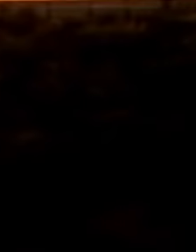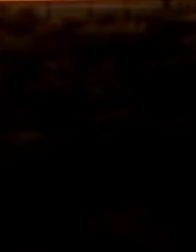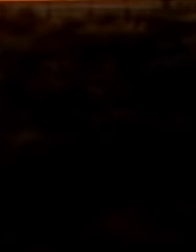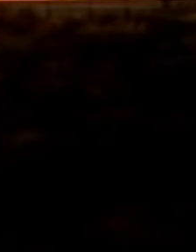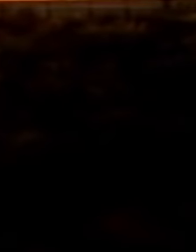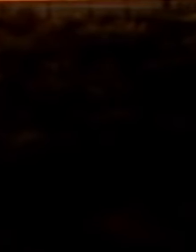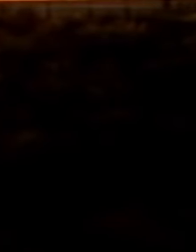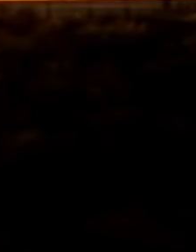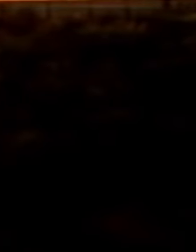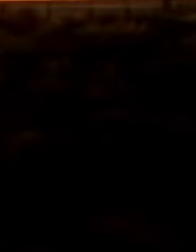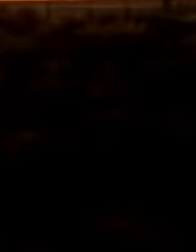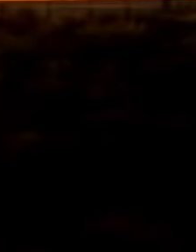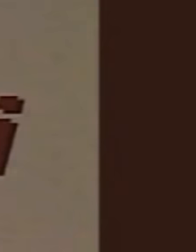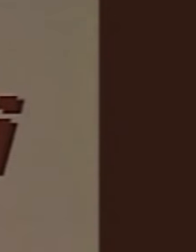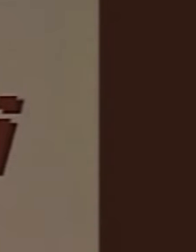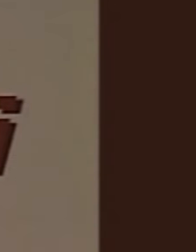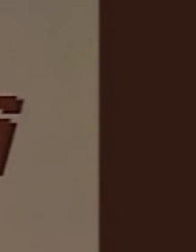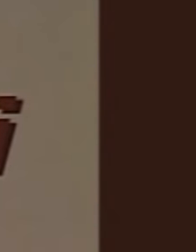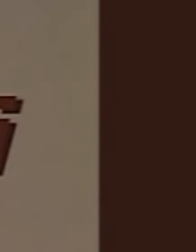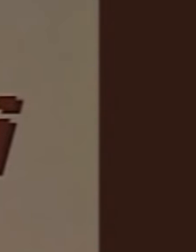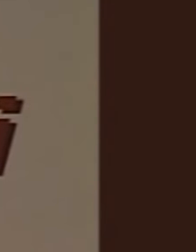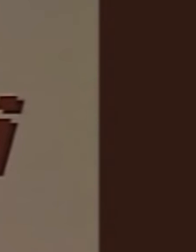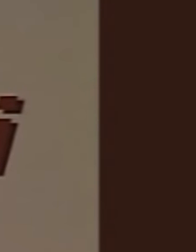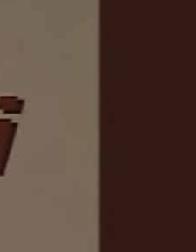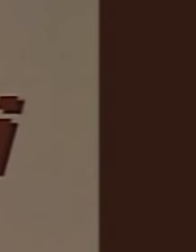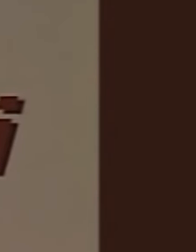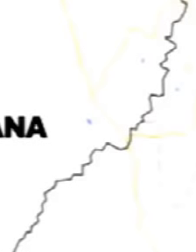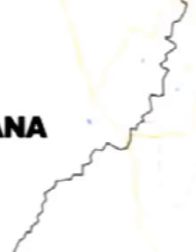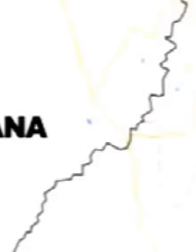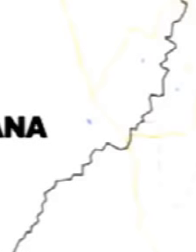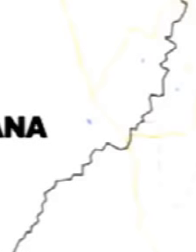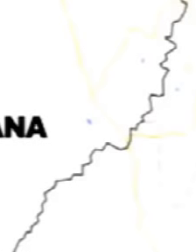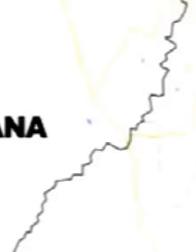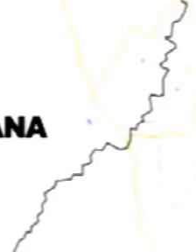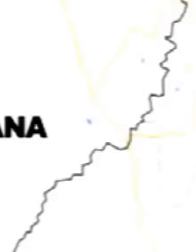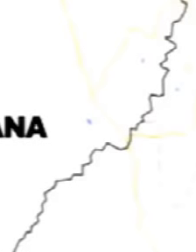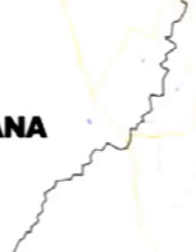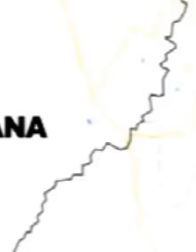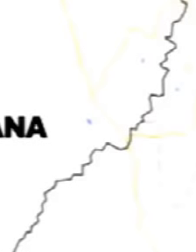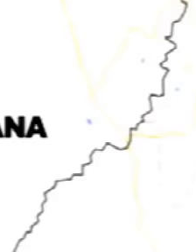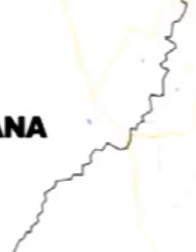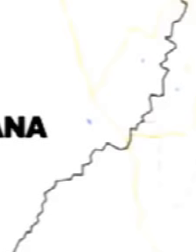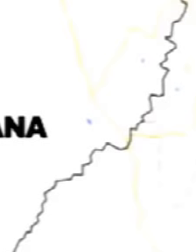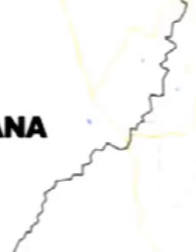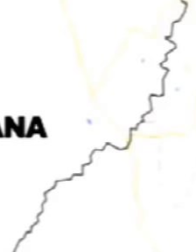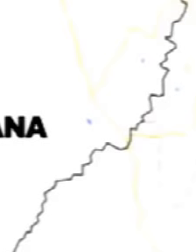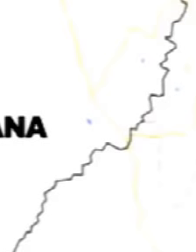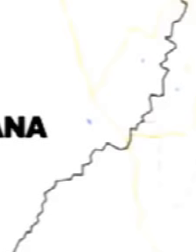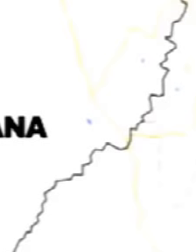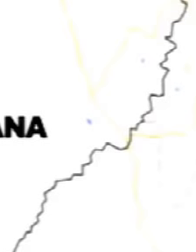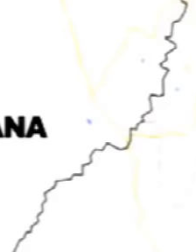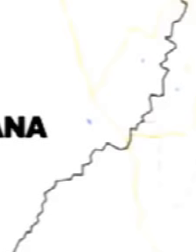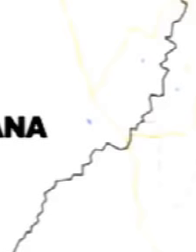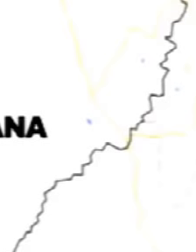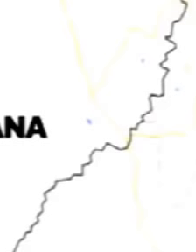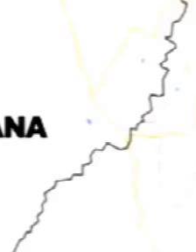The Kalahari Transportier Park is a large wildlife preserve and conservation area in southern Africa. Kalahari means place